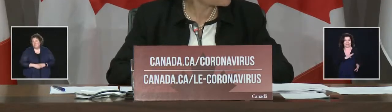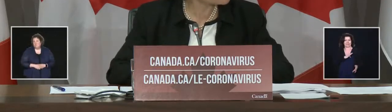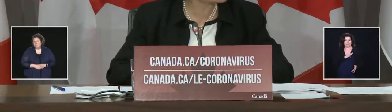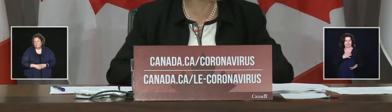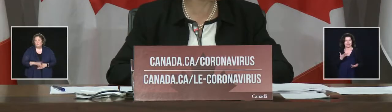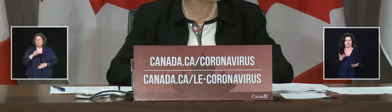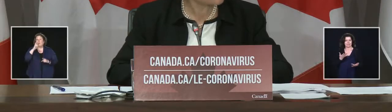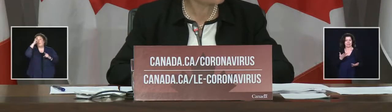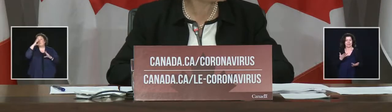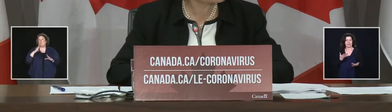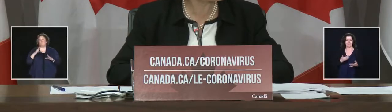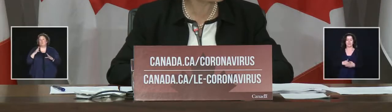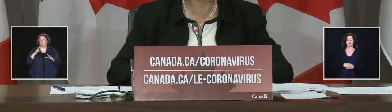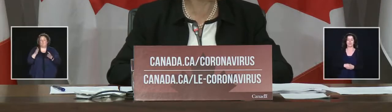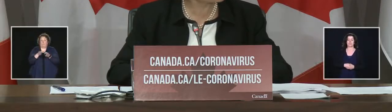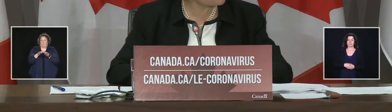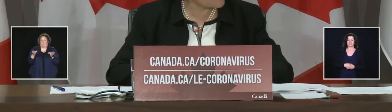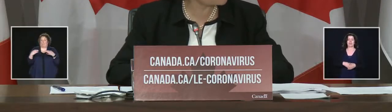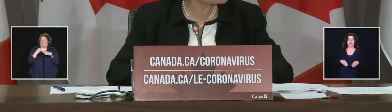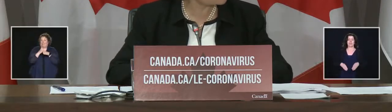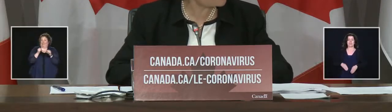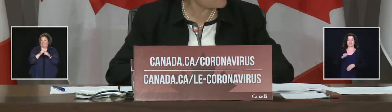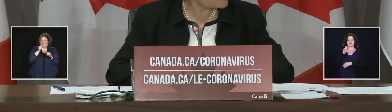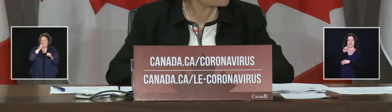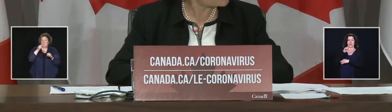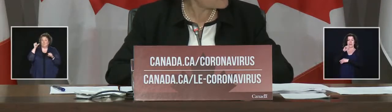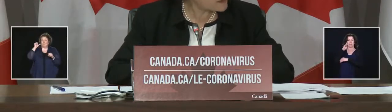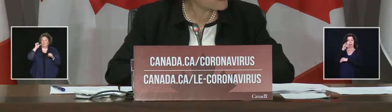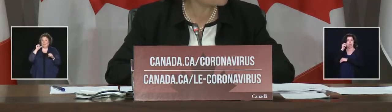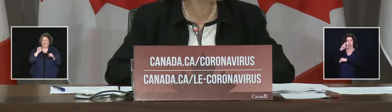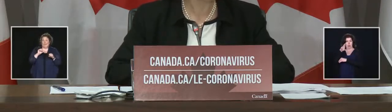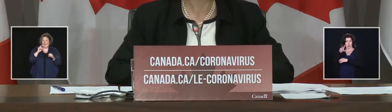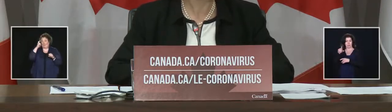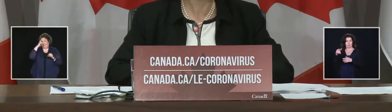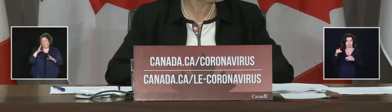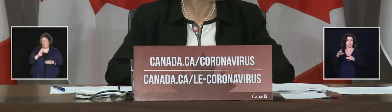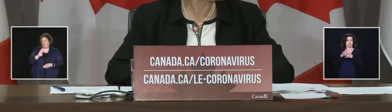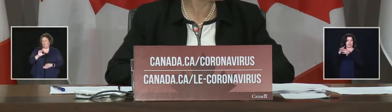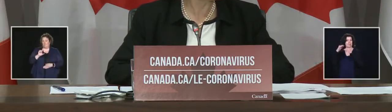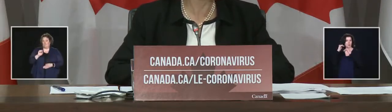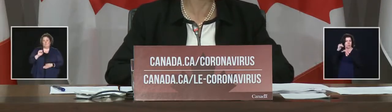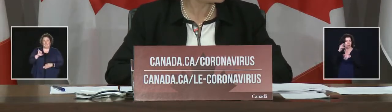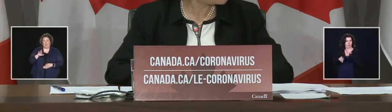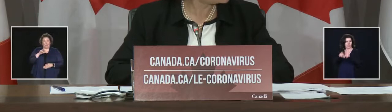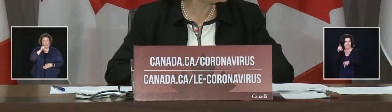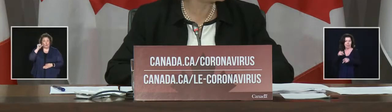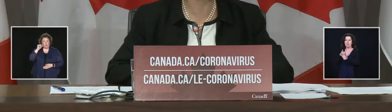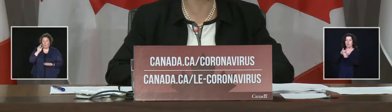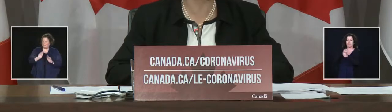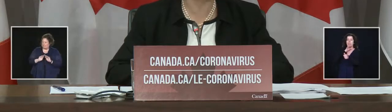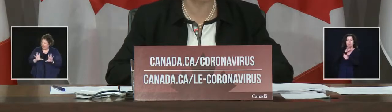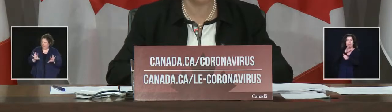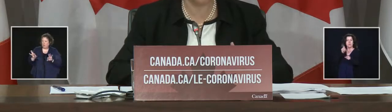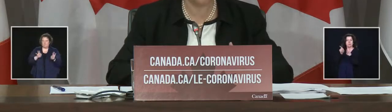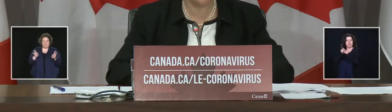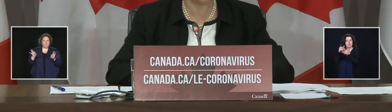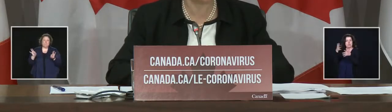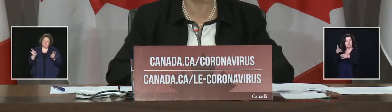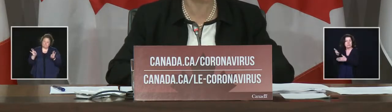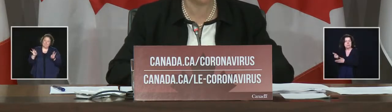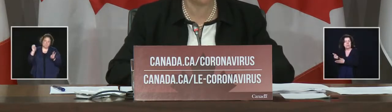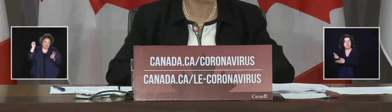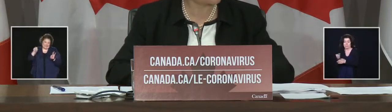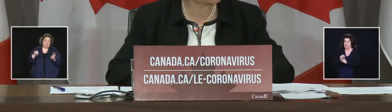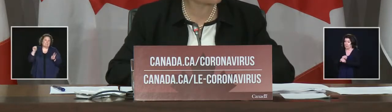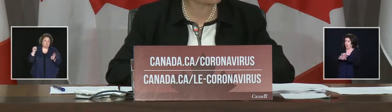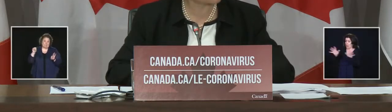here yesterday, and he also spoke very, very clearly and made clear that he, too,